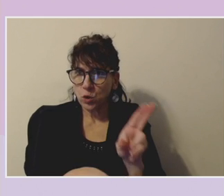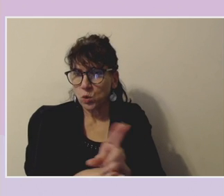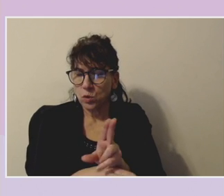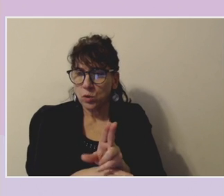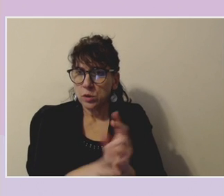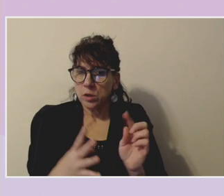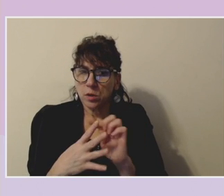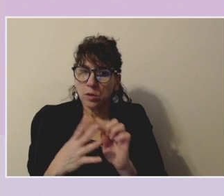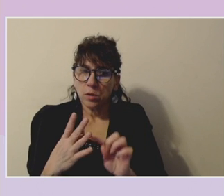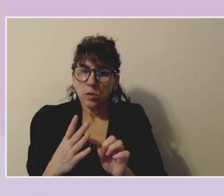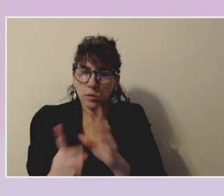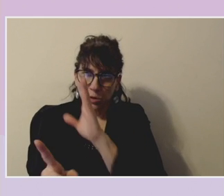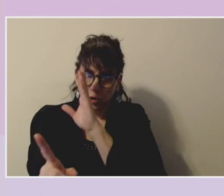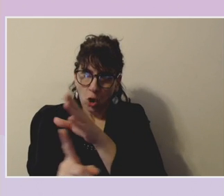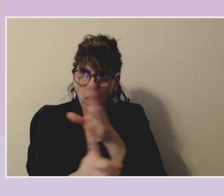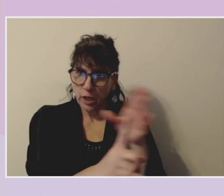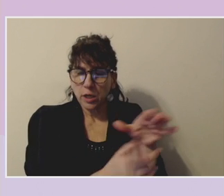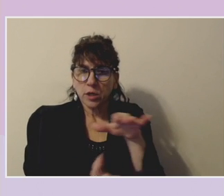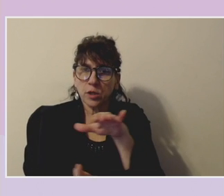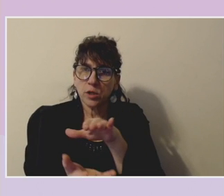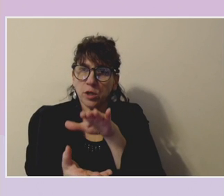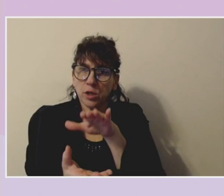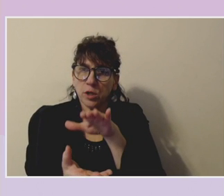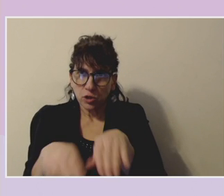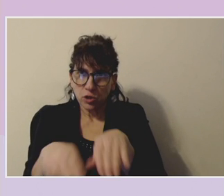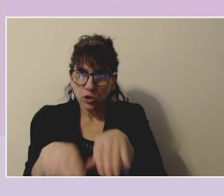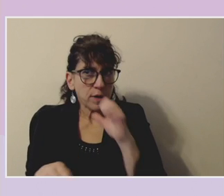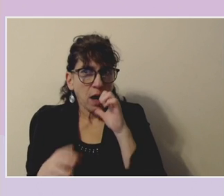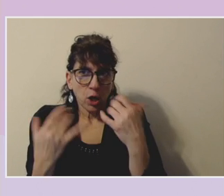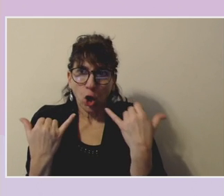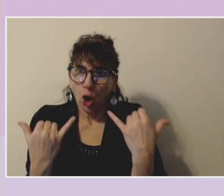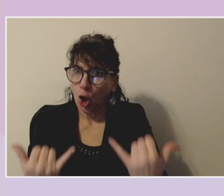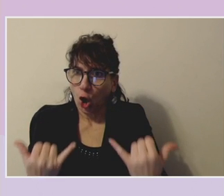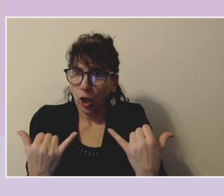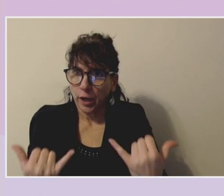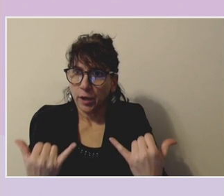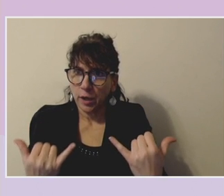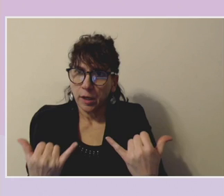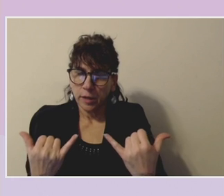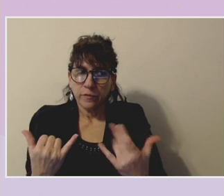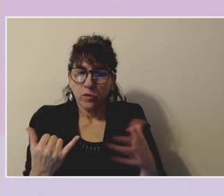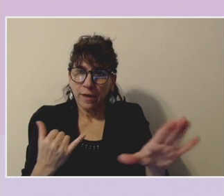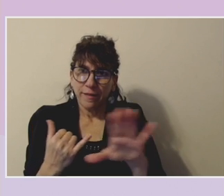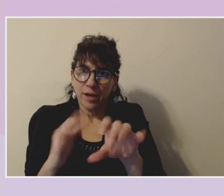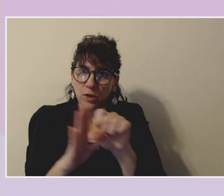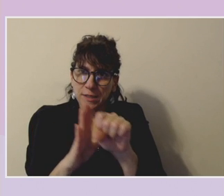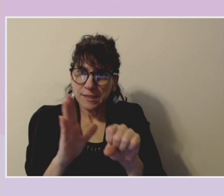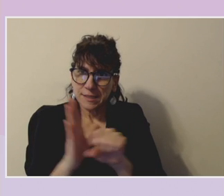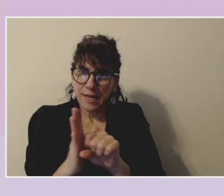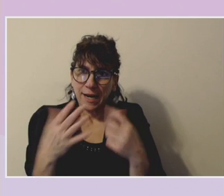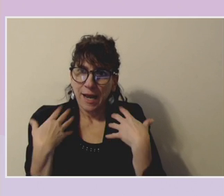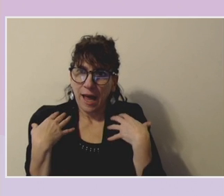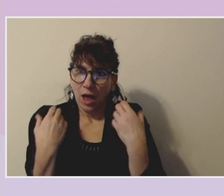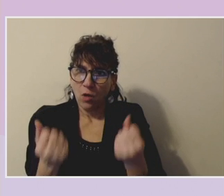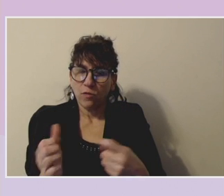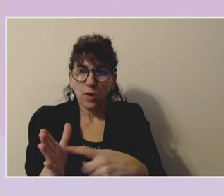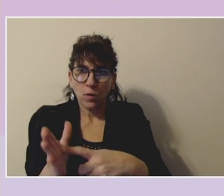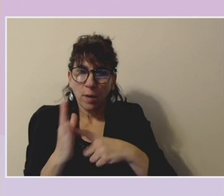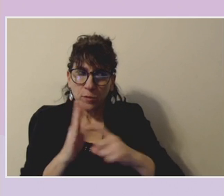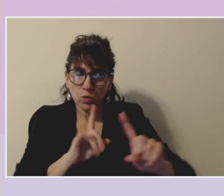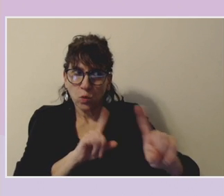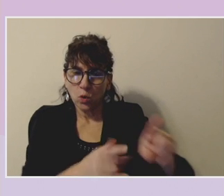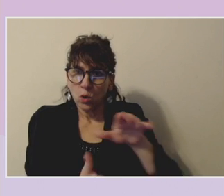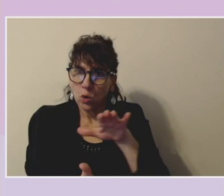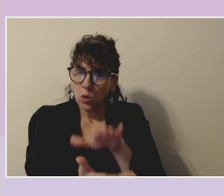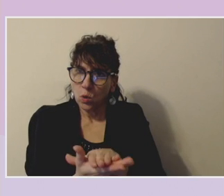we target those children that aren't current on their state health requirements to be in school, because those are the